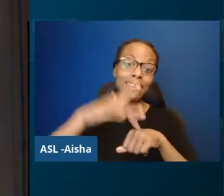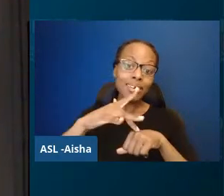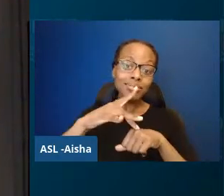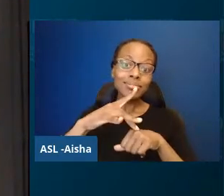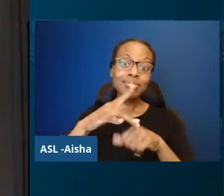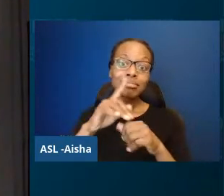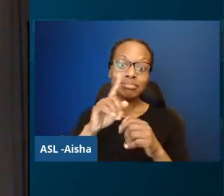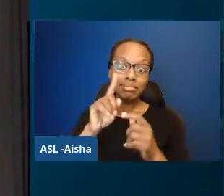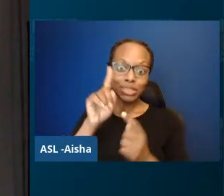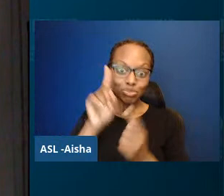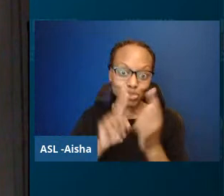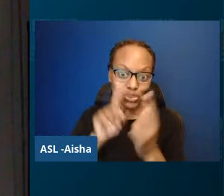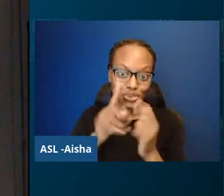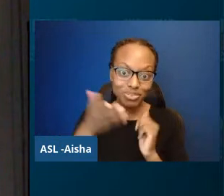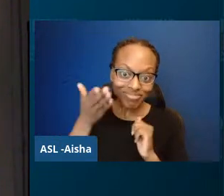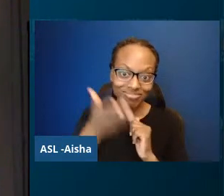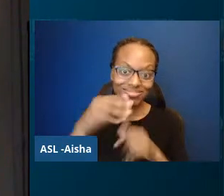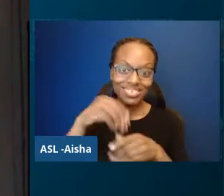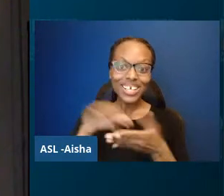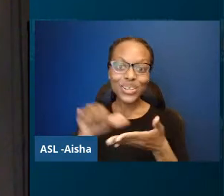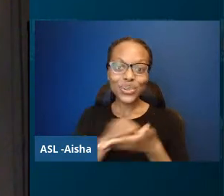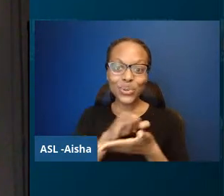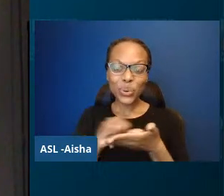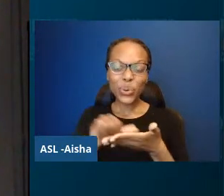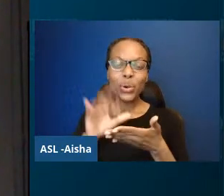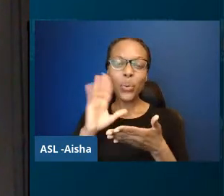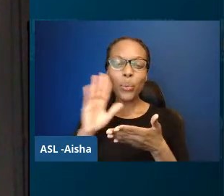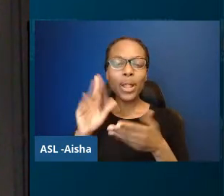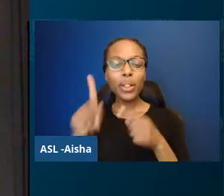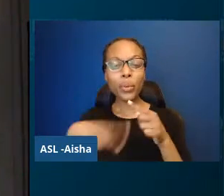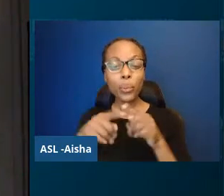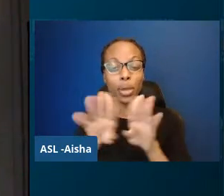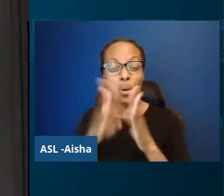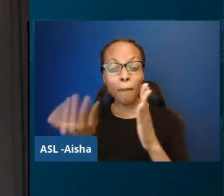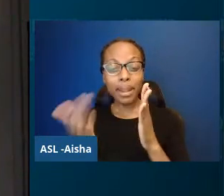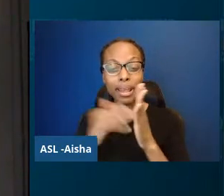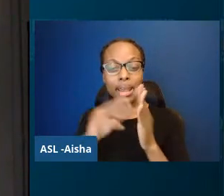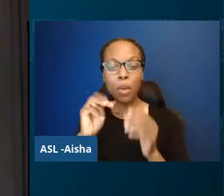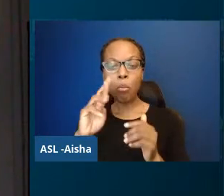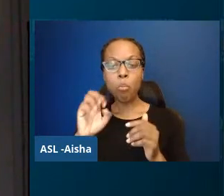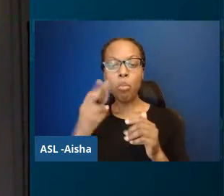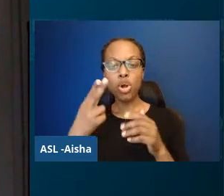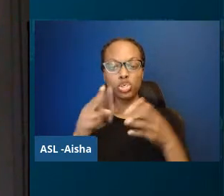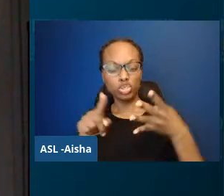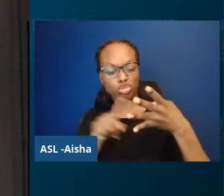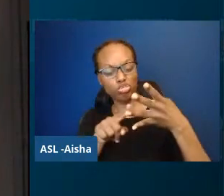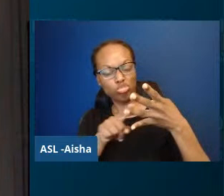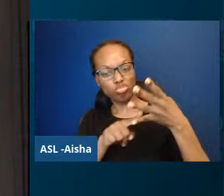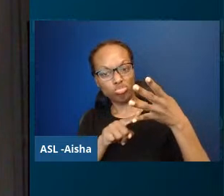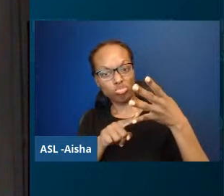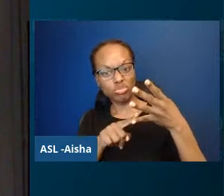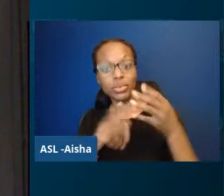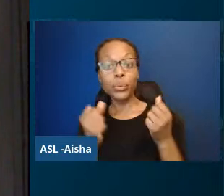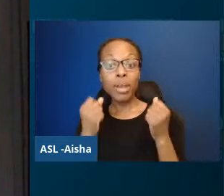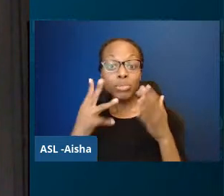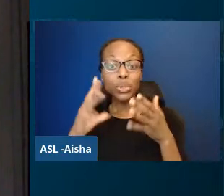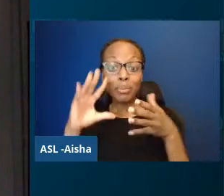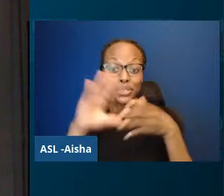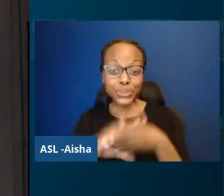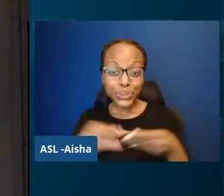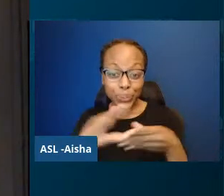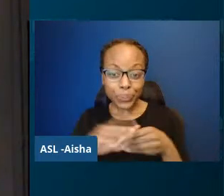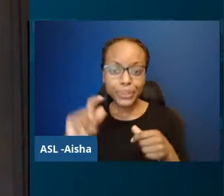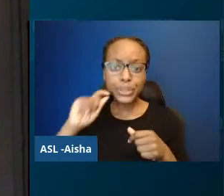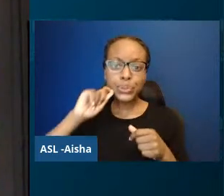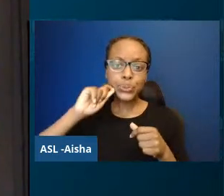here in New York City once we reopen in late March. We have so many incredible stories to share and cool artifacts for you to explore. So be